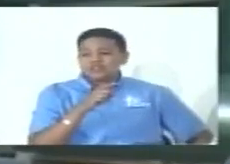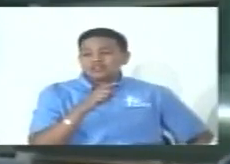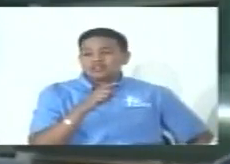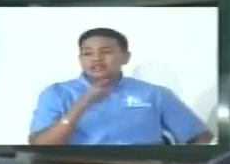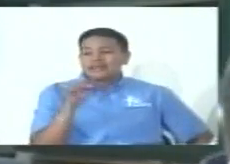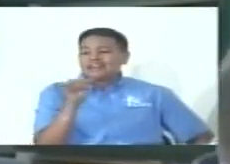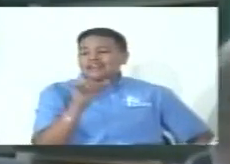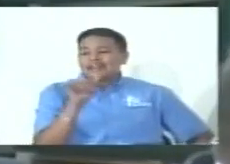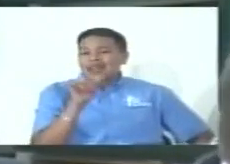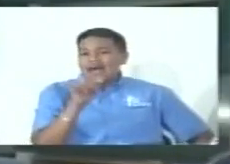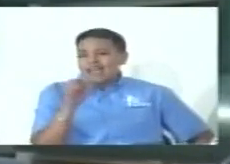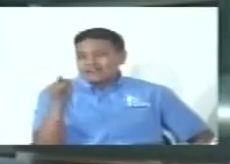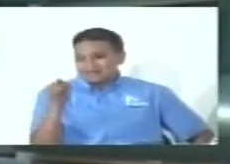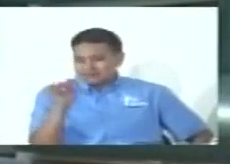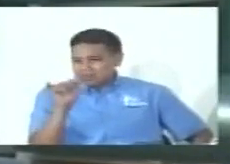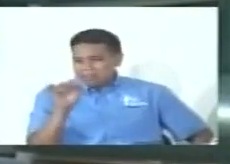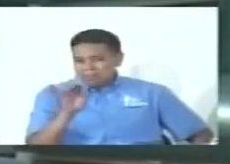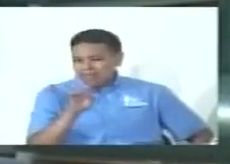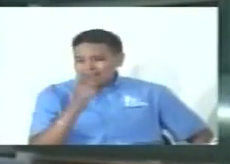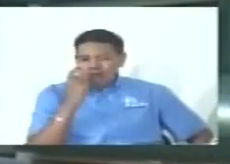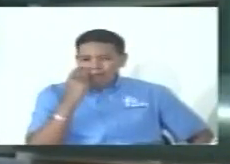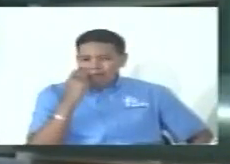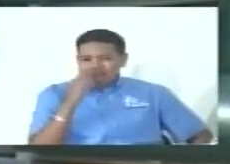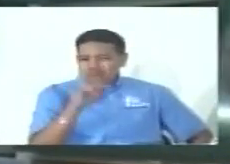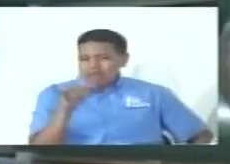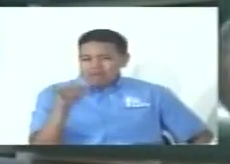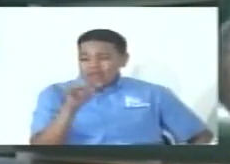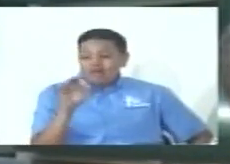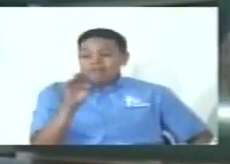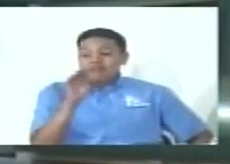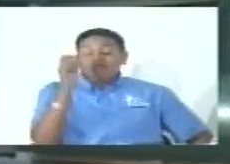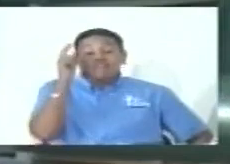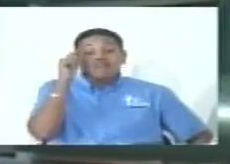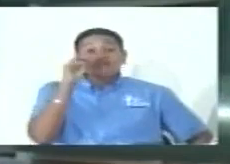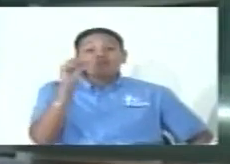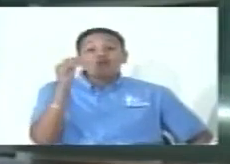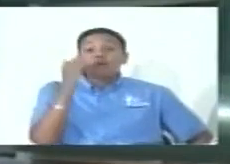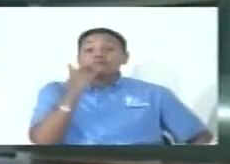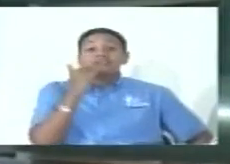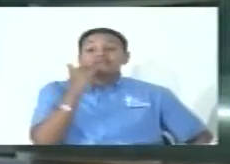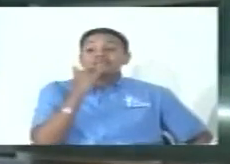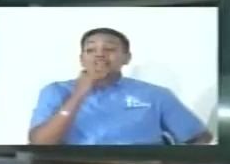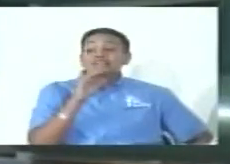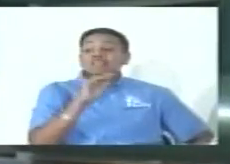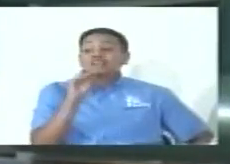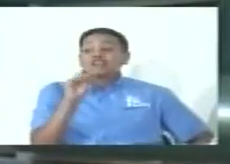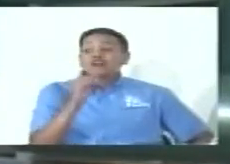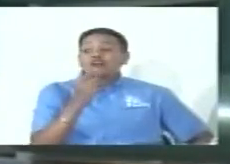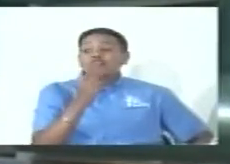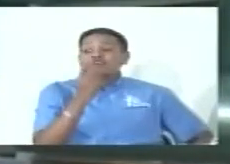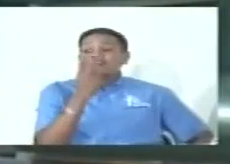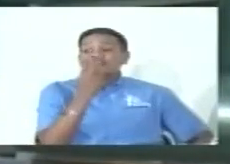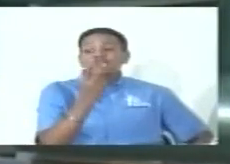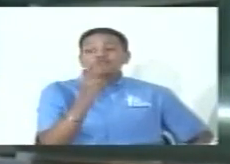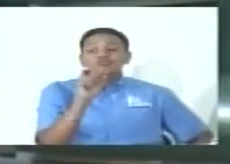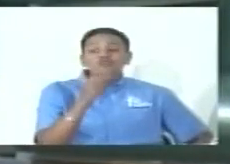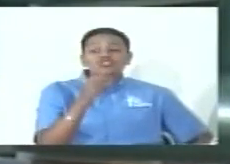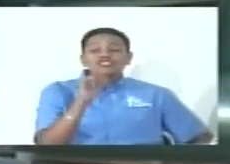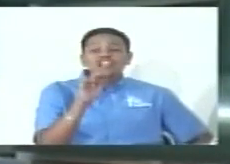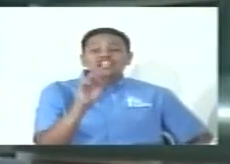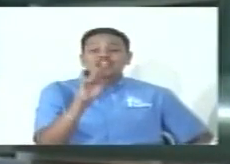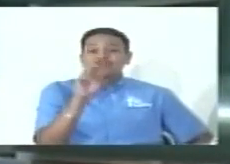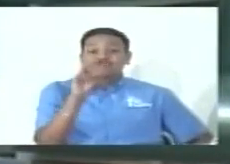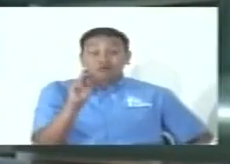like that person. Make no mistake, there was no two Shahine